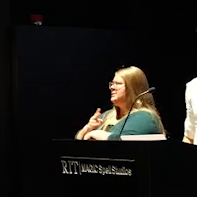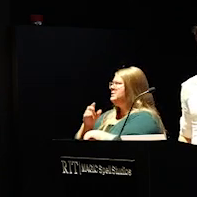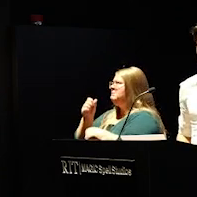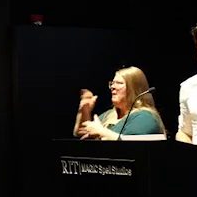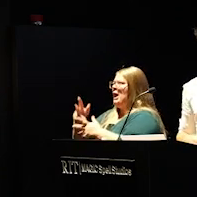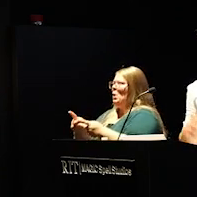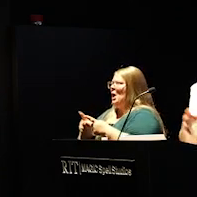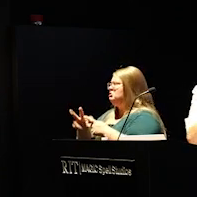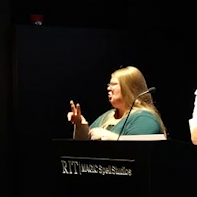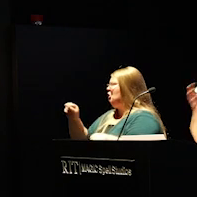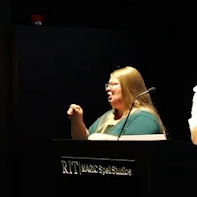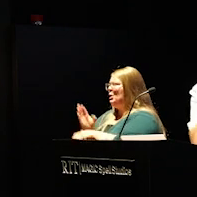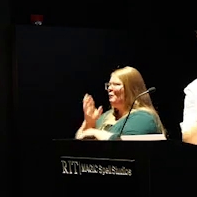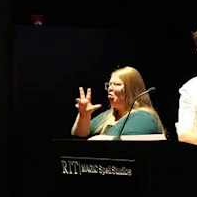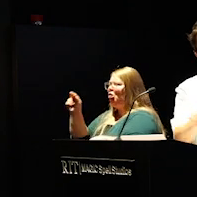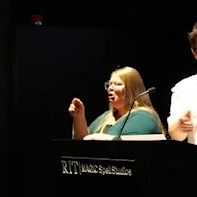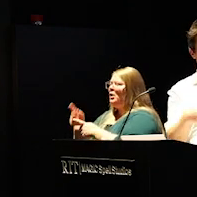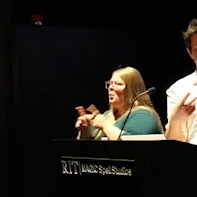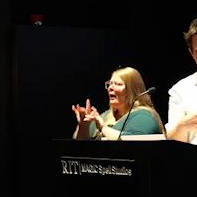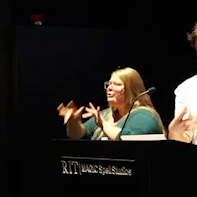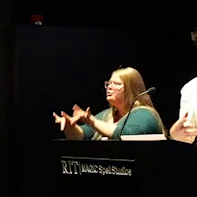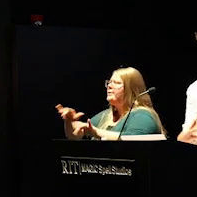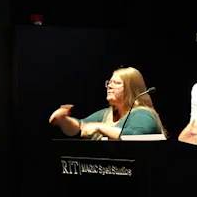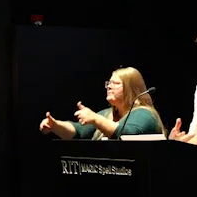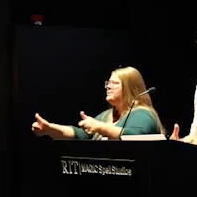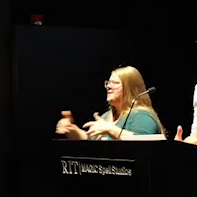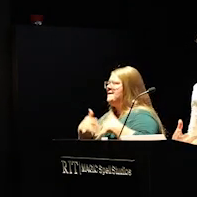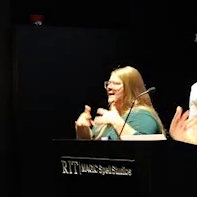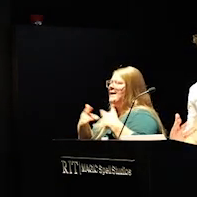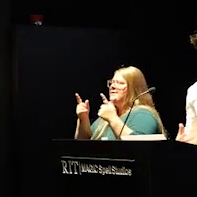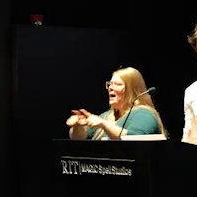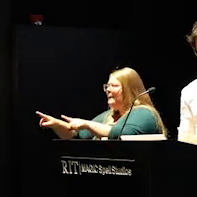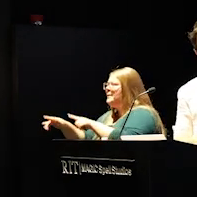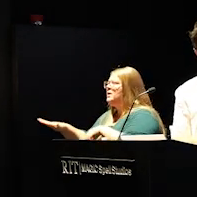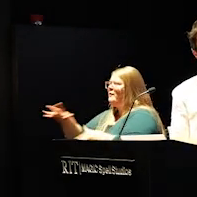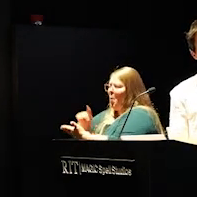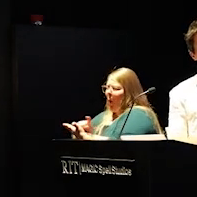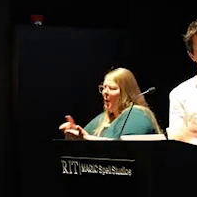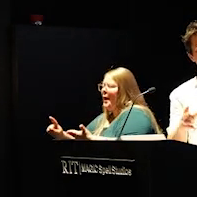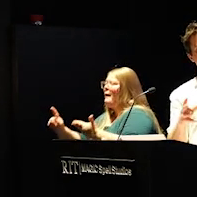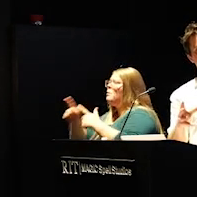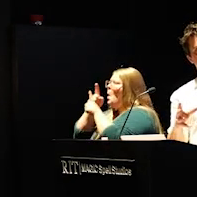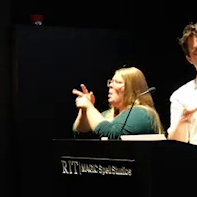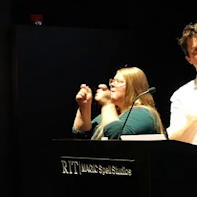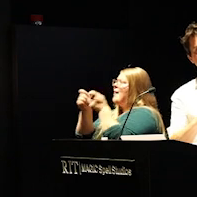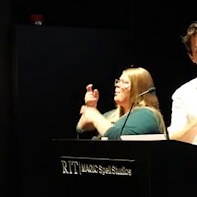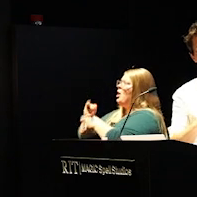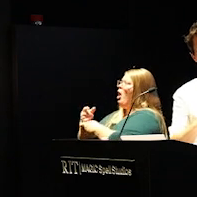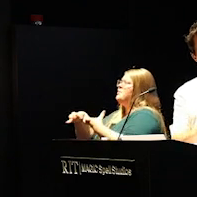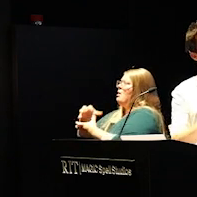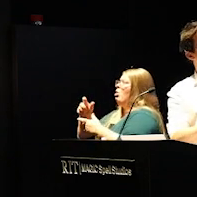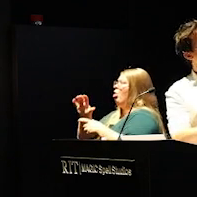locations or something like that. So we're celebrating the culture, and it's this very intensive sort of project